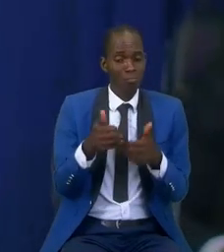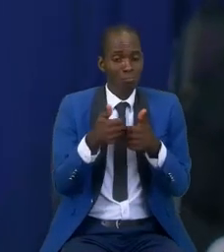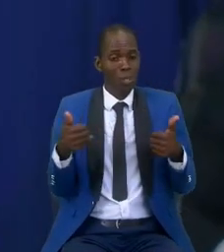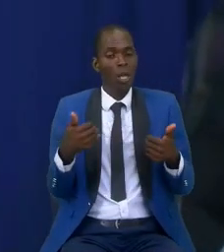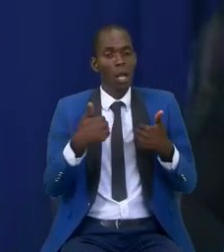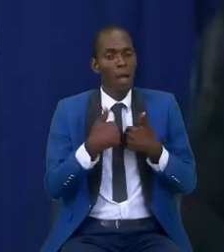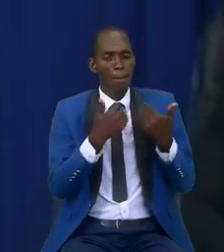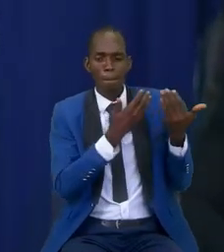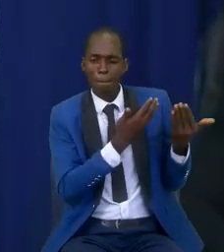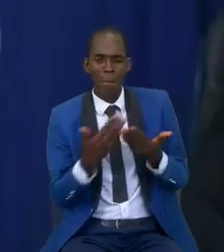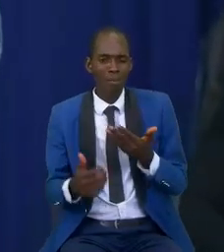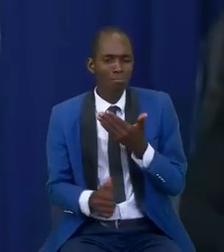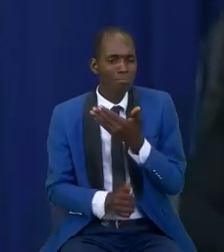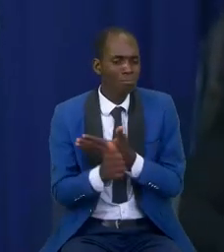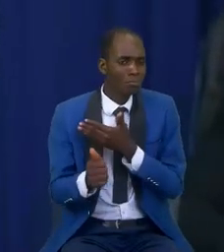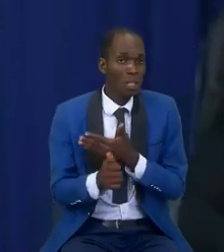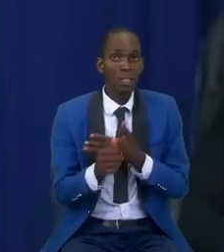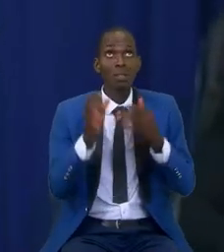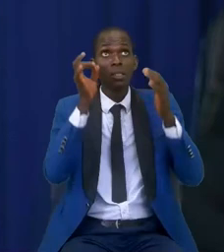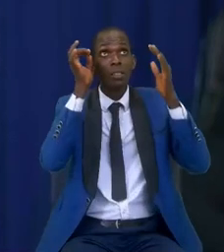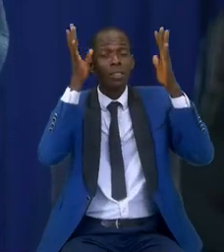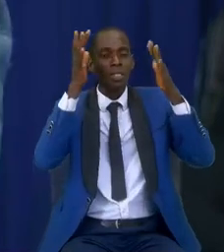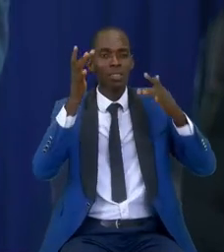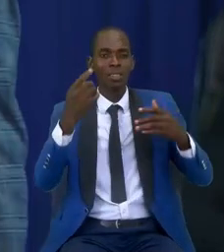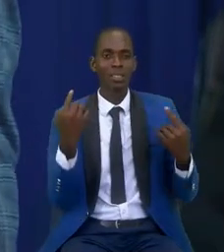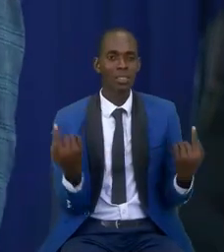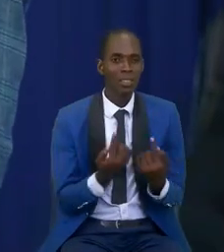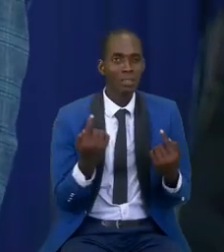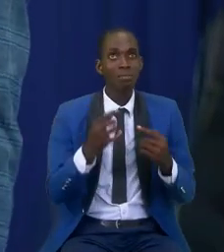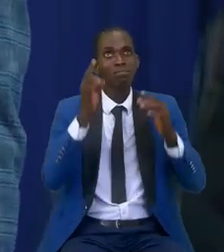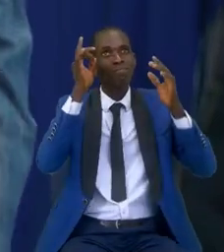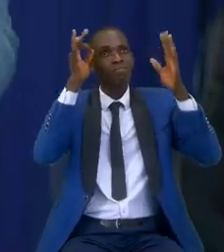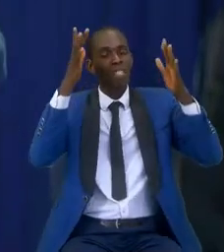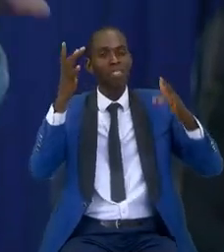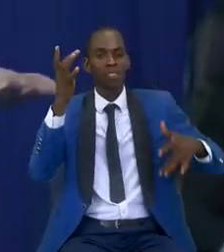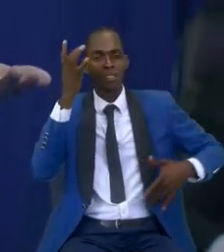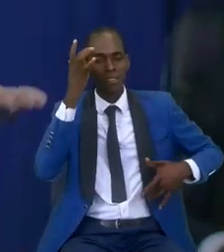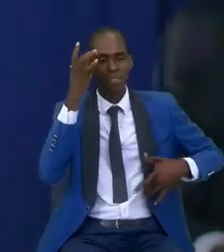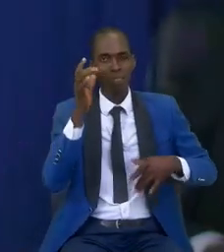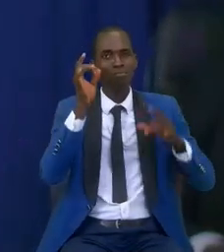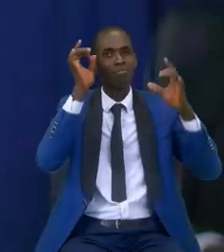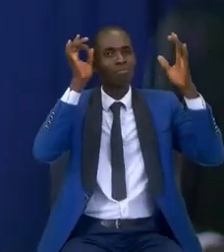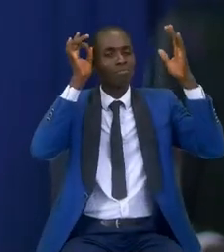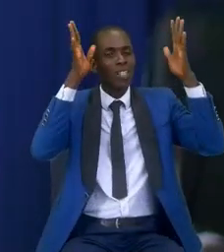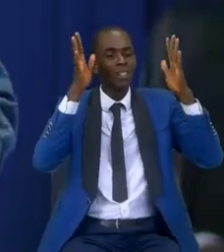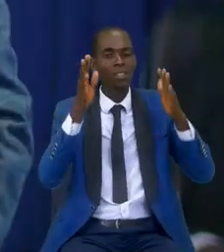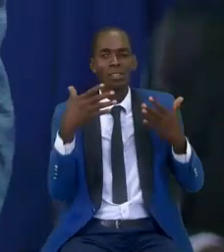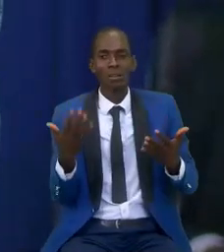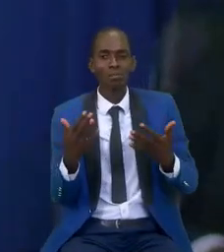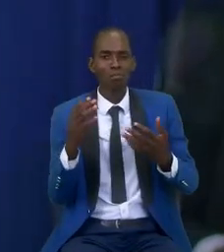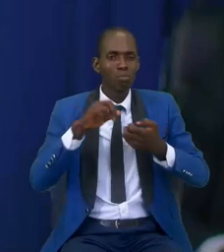terrible suffering and terrible Havoc trauma into our lives and now he says